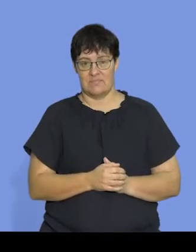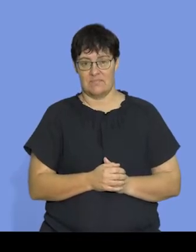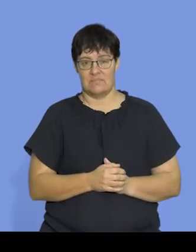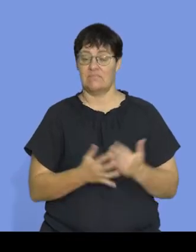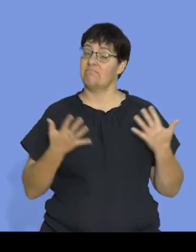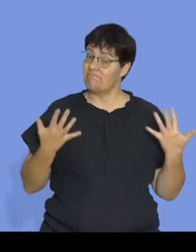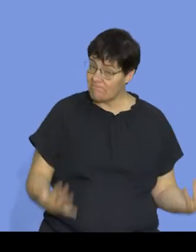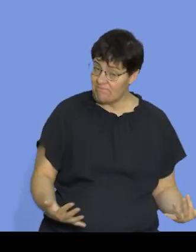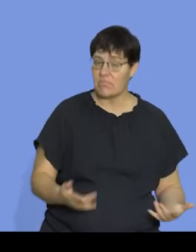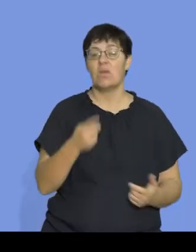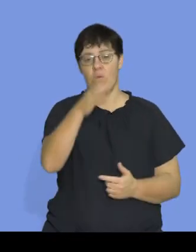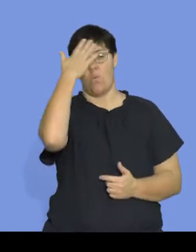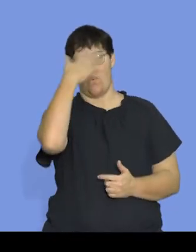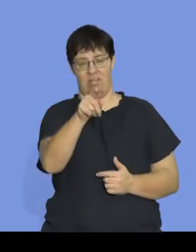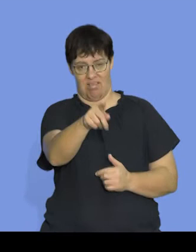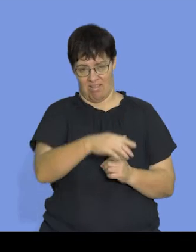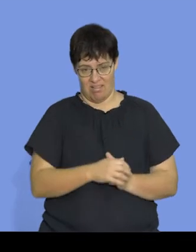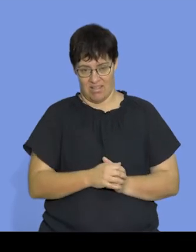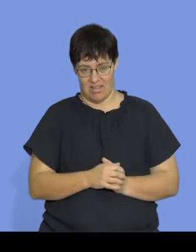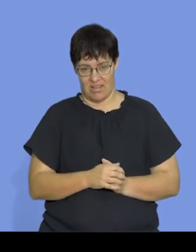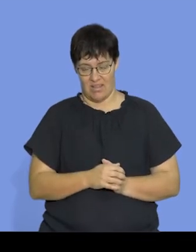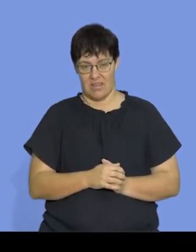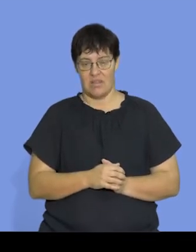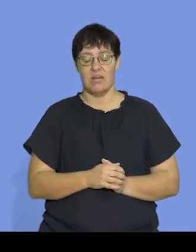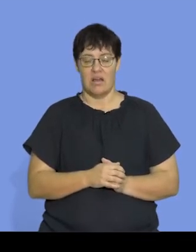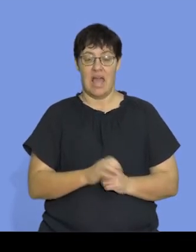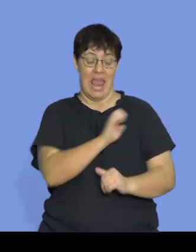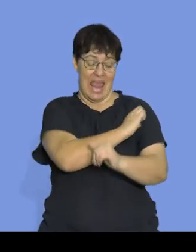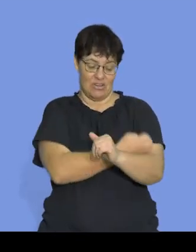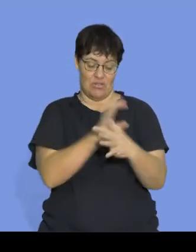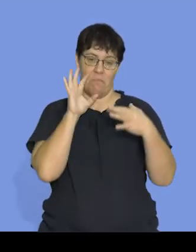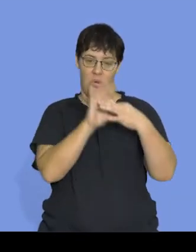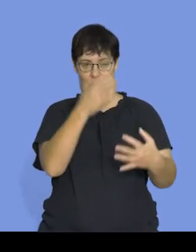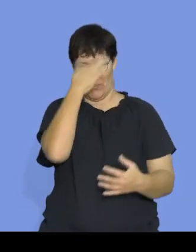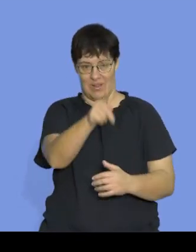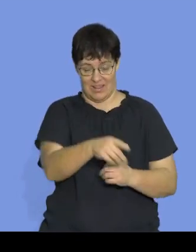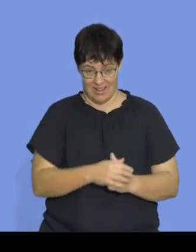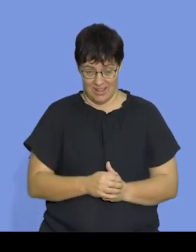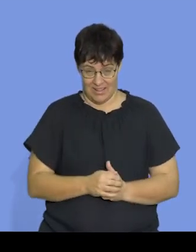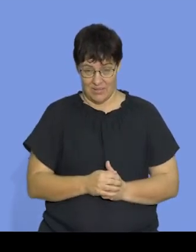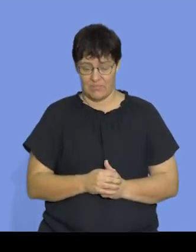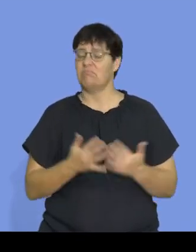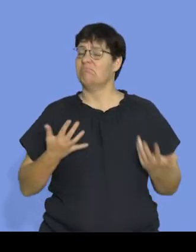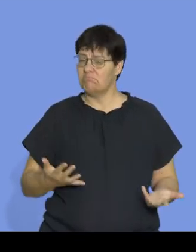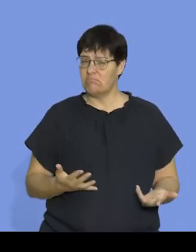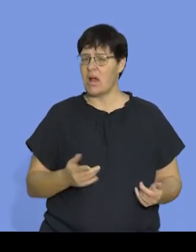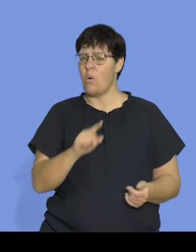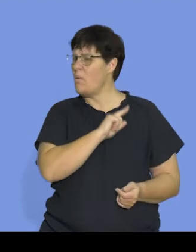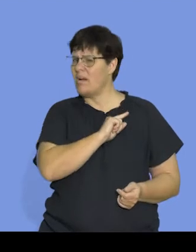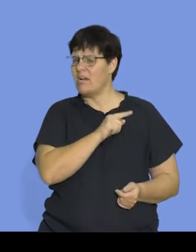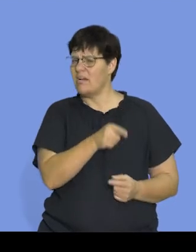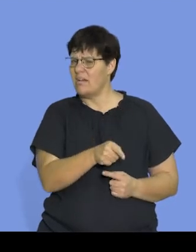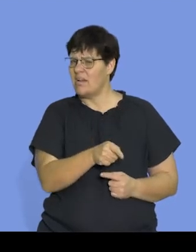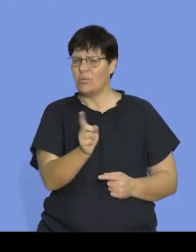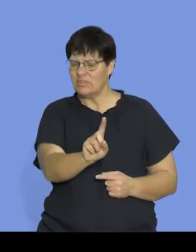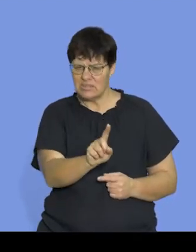So by now, we are familiar with the concept of bond energy, okay, which gives us an indication of the amount of energy required